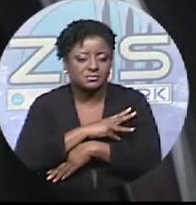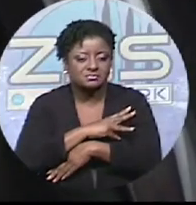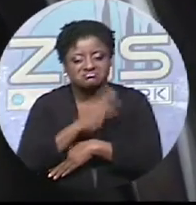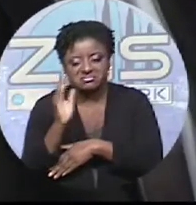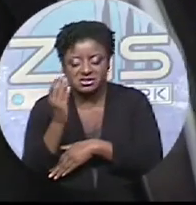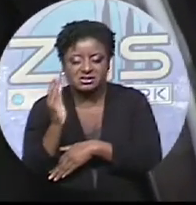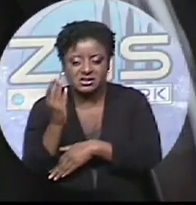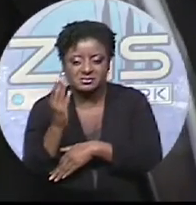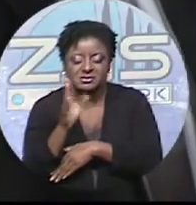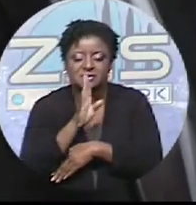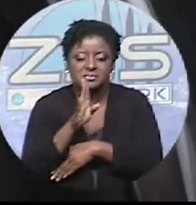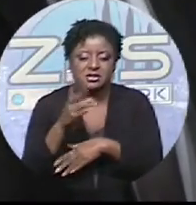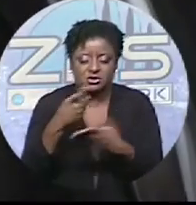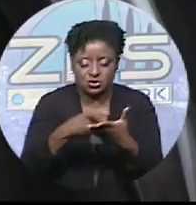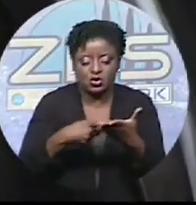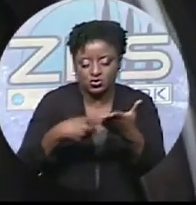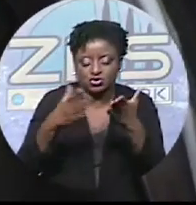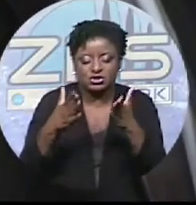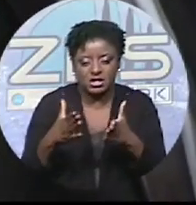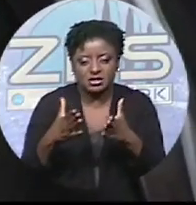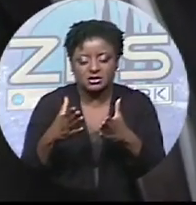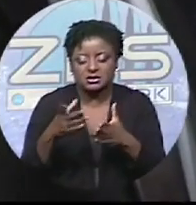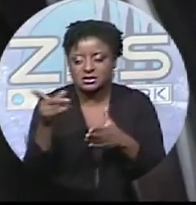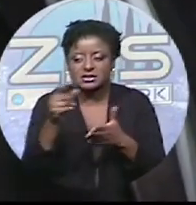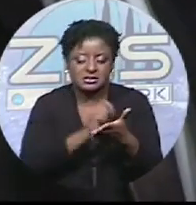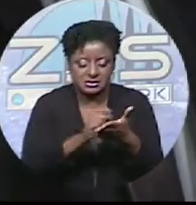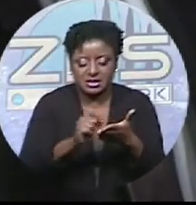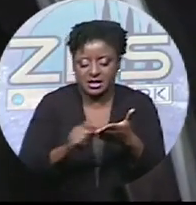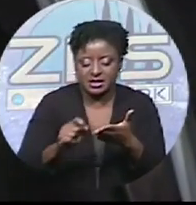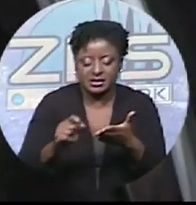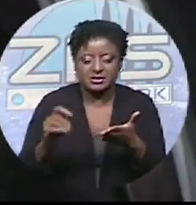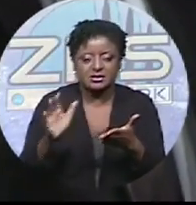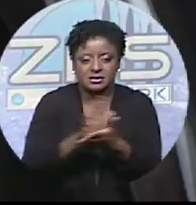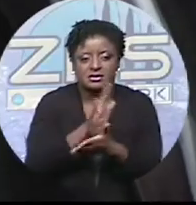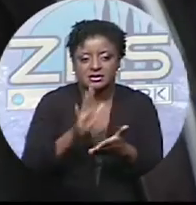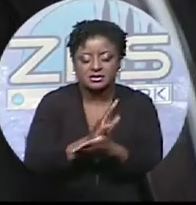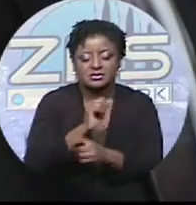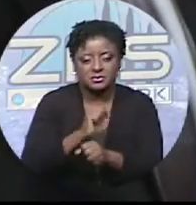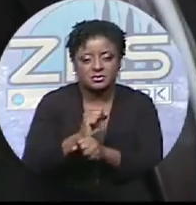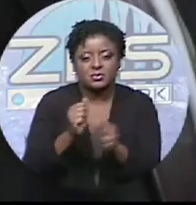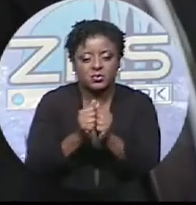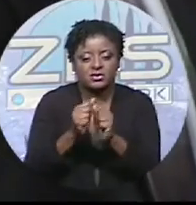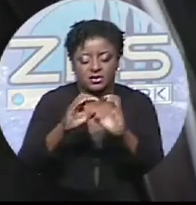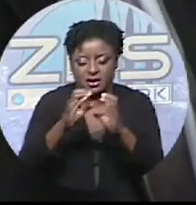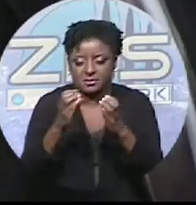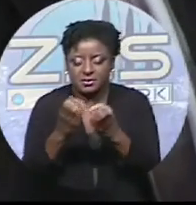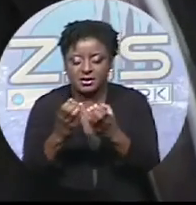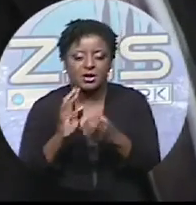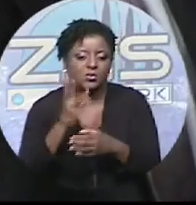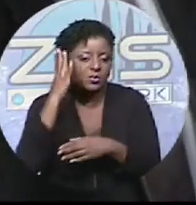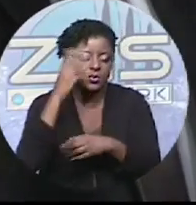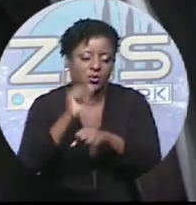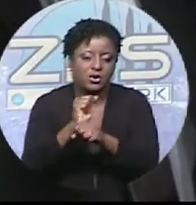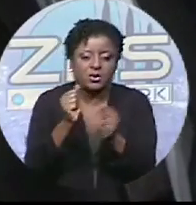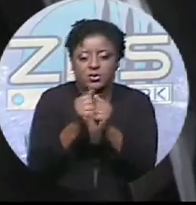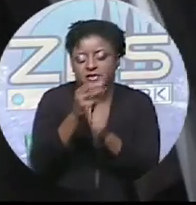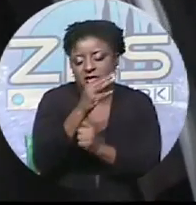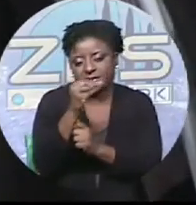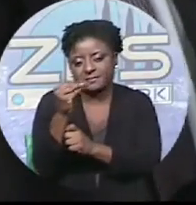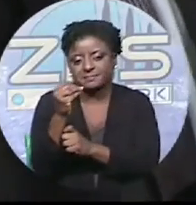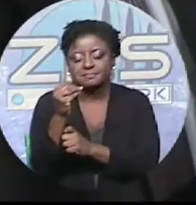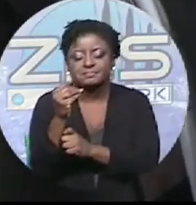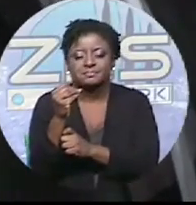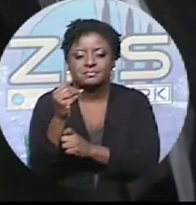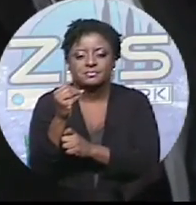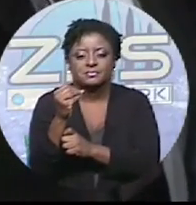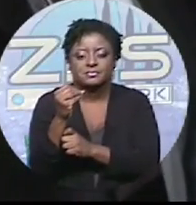the negotiator who signed the document with the company, we're going to work with him